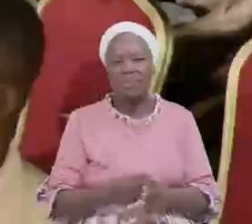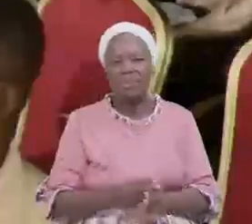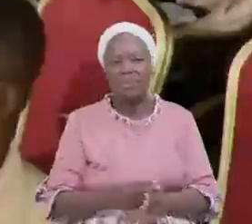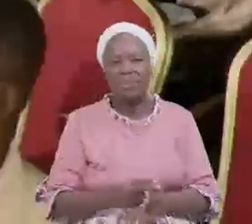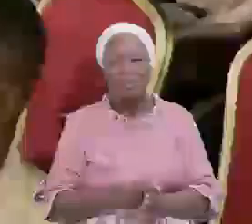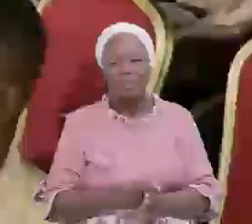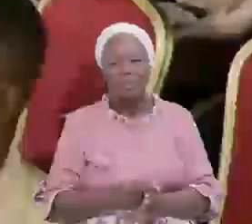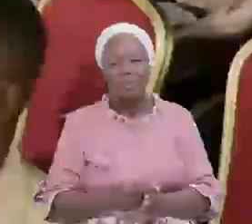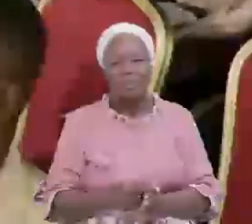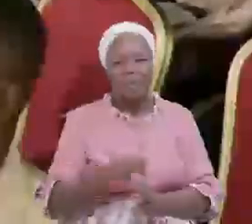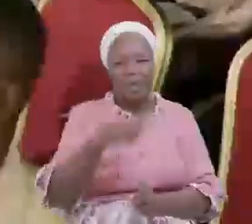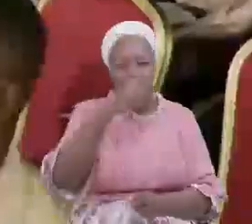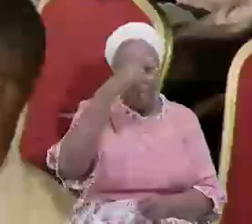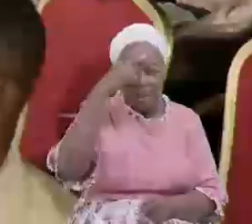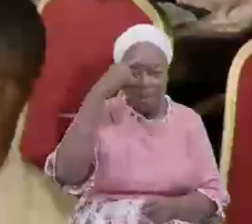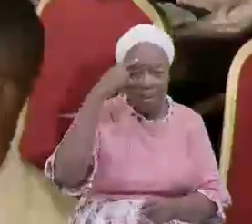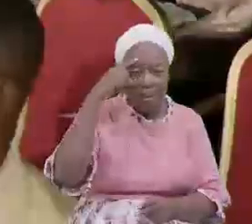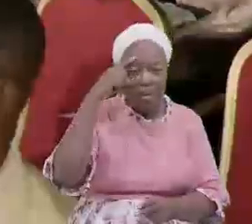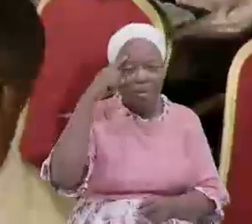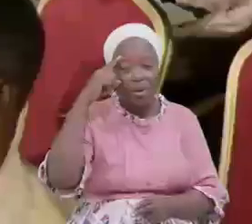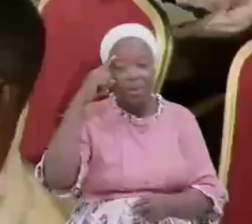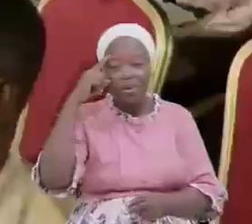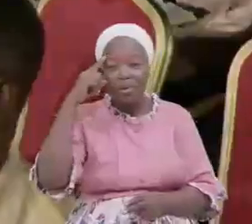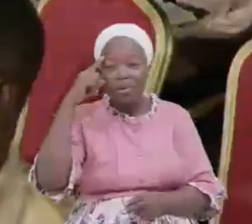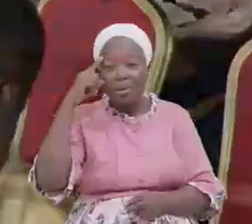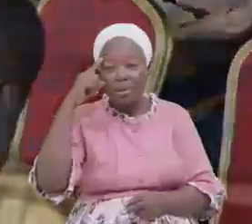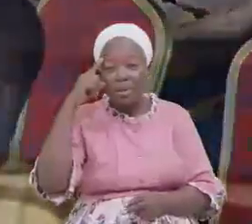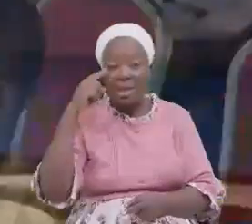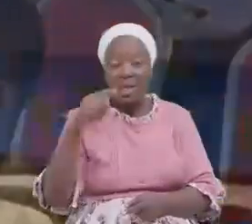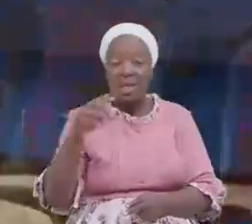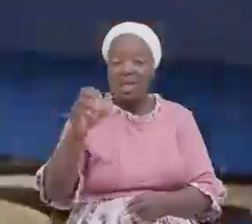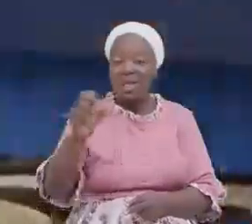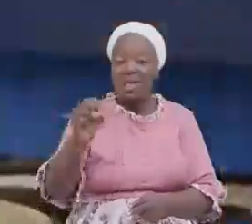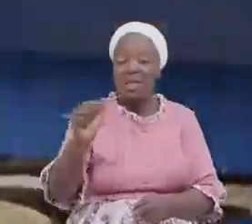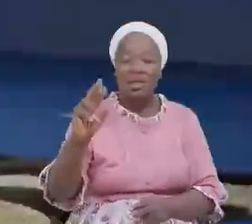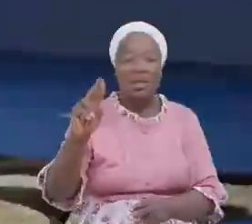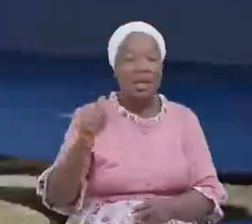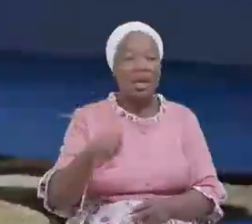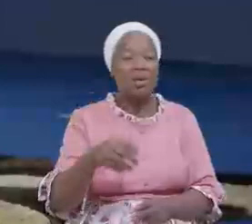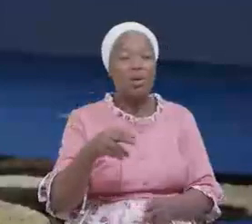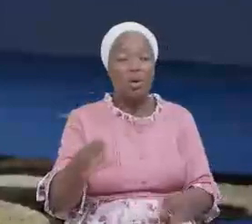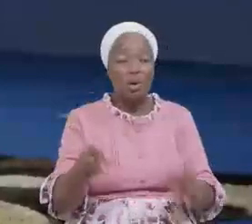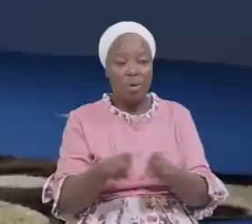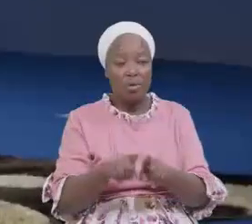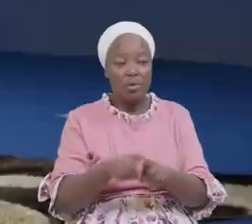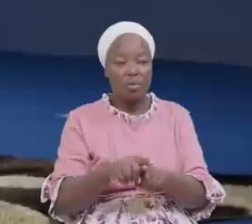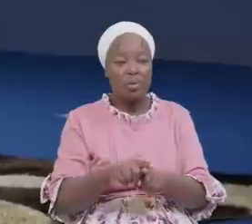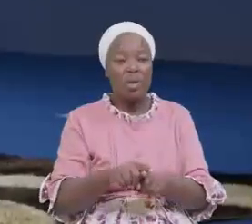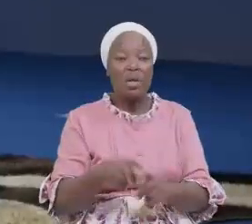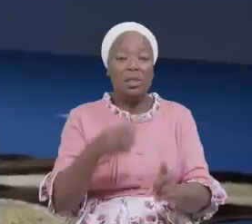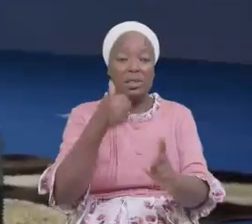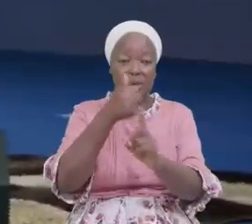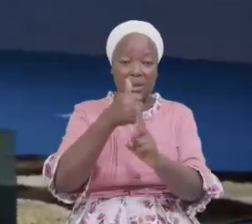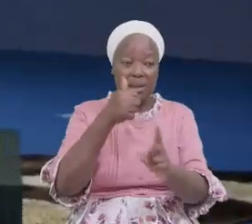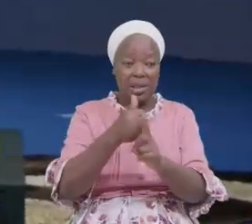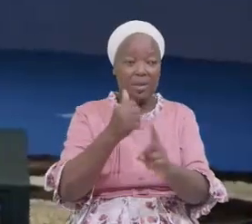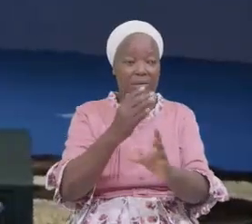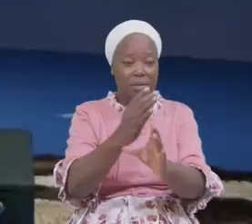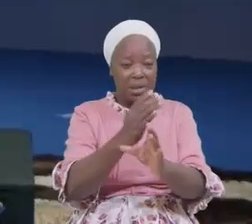Because through faith, Sarah also herself received strength to